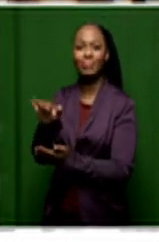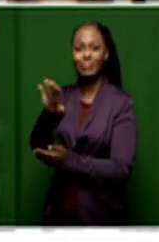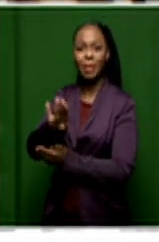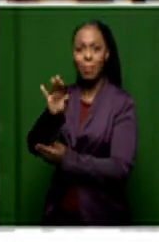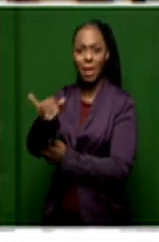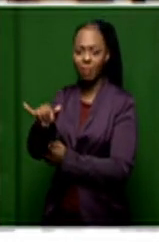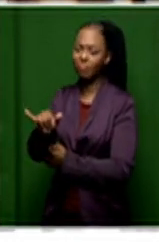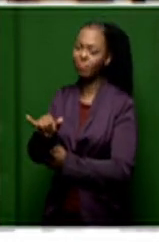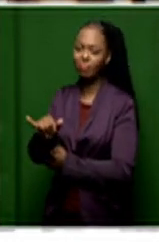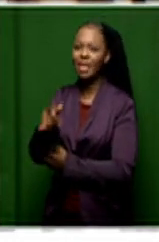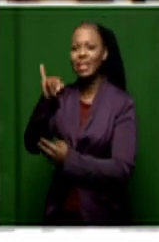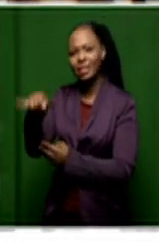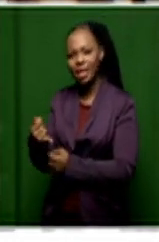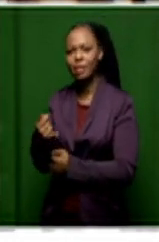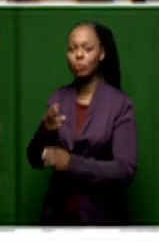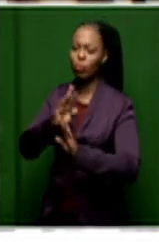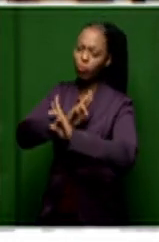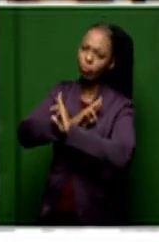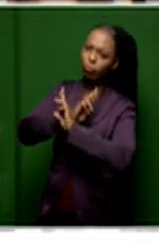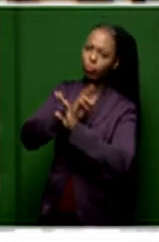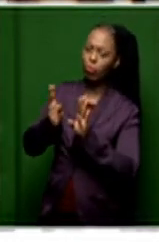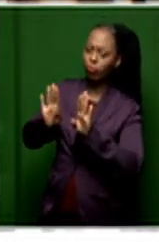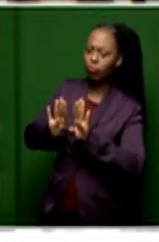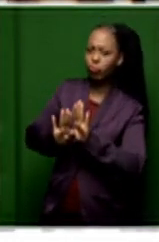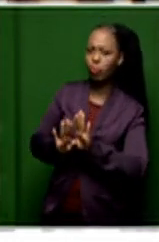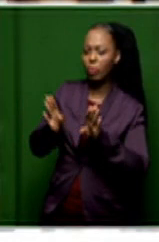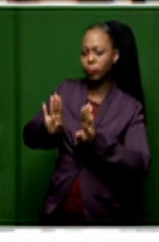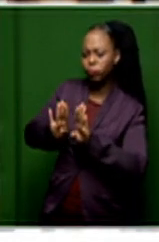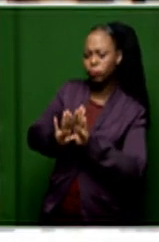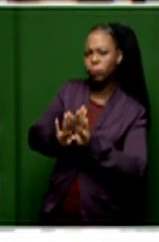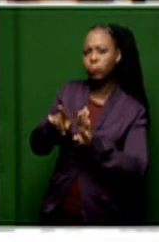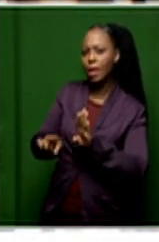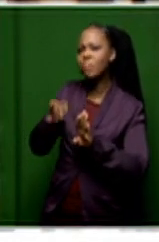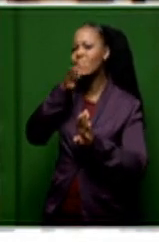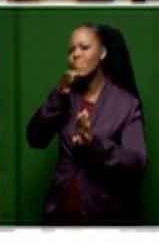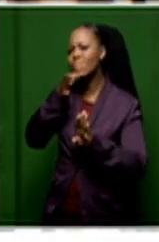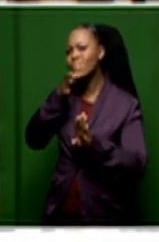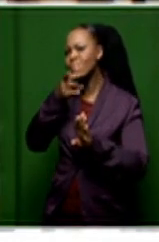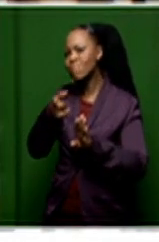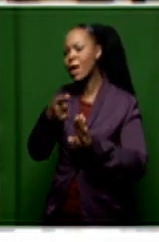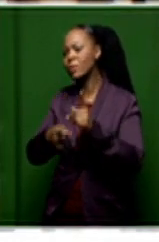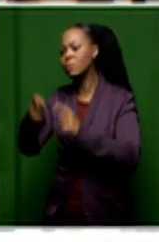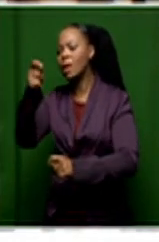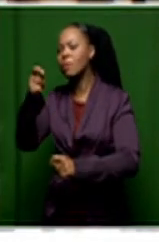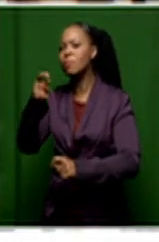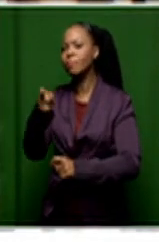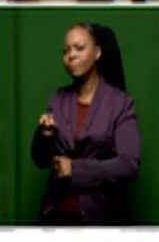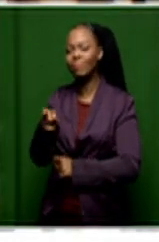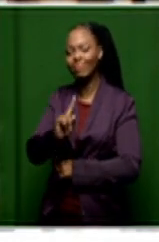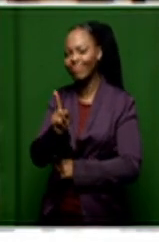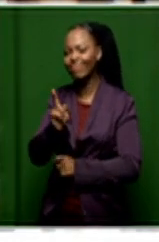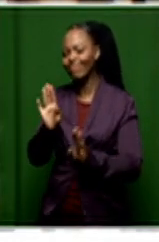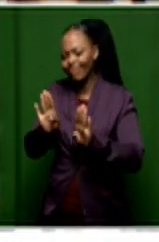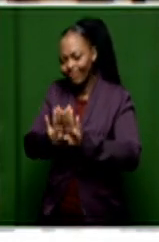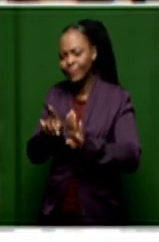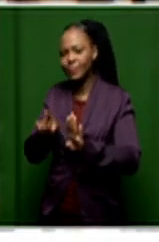to 4 and clamping down on liquor sales to some extent, that will assist in stopping people